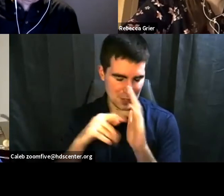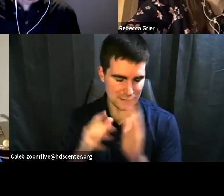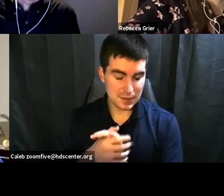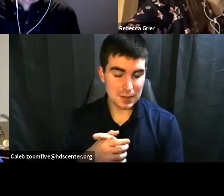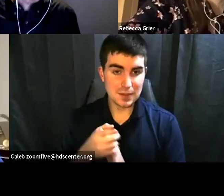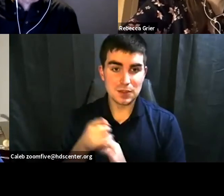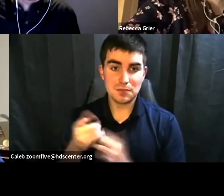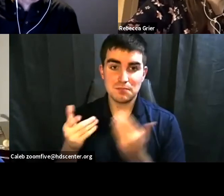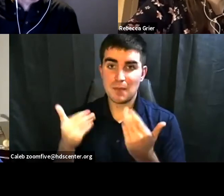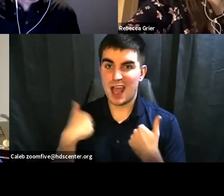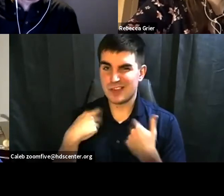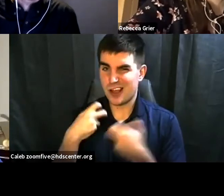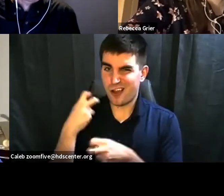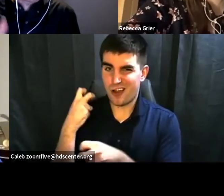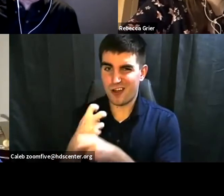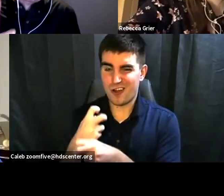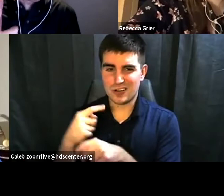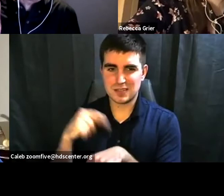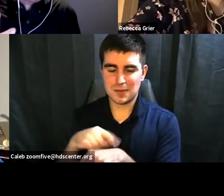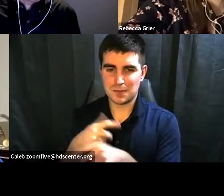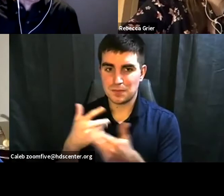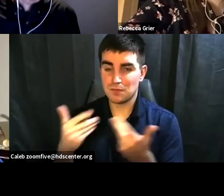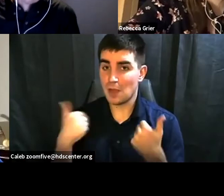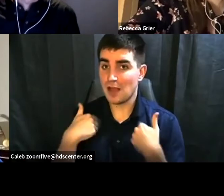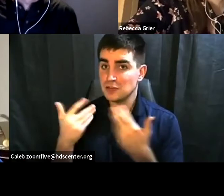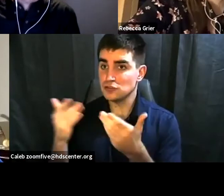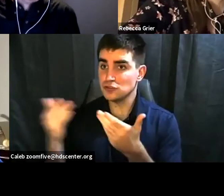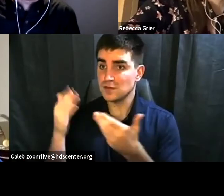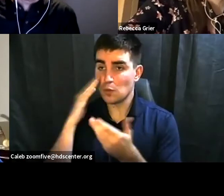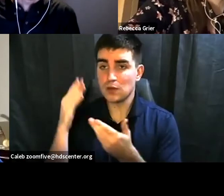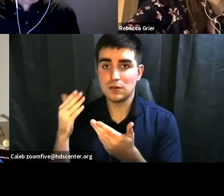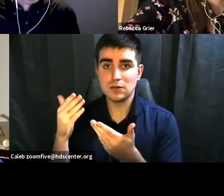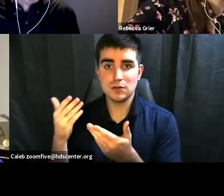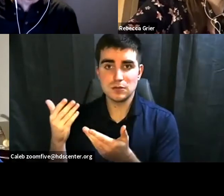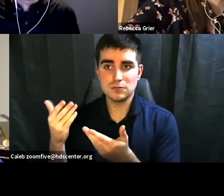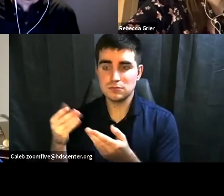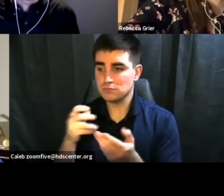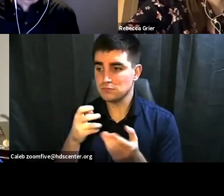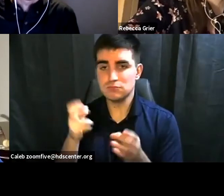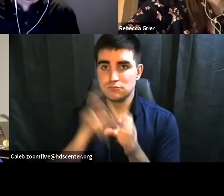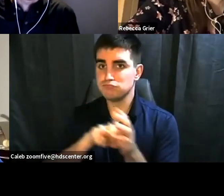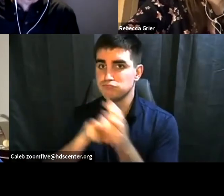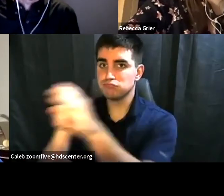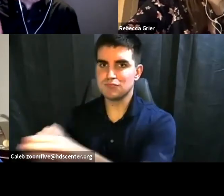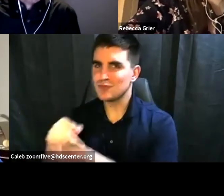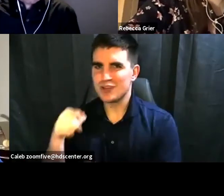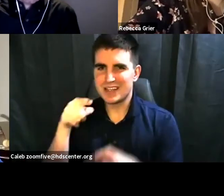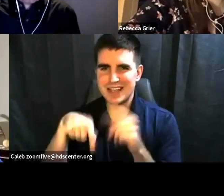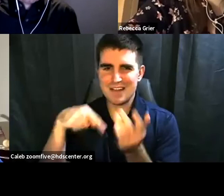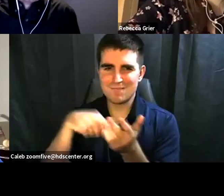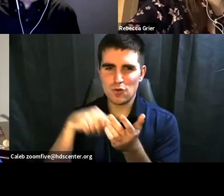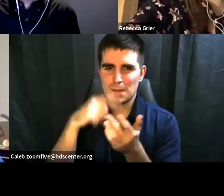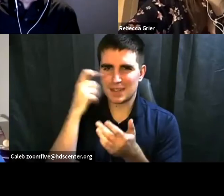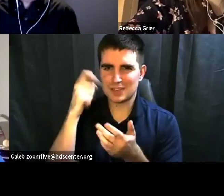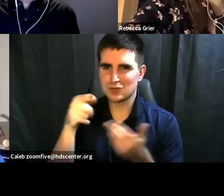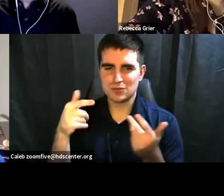you may have a really hard time. There might be a service that will get you there, but you can't afford it because you don't have